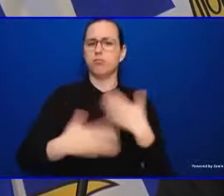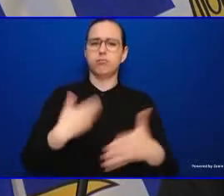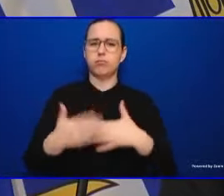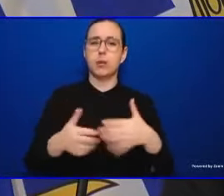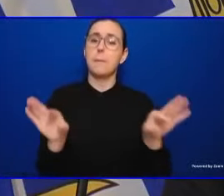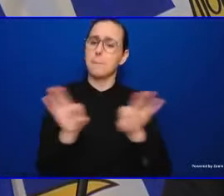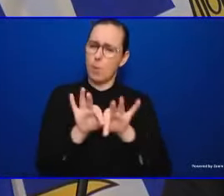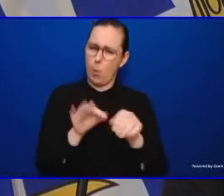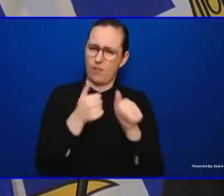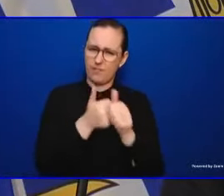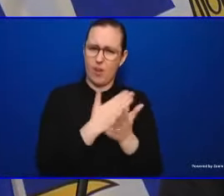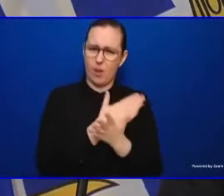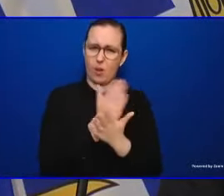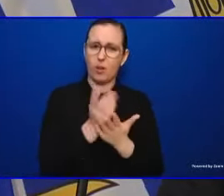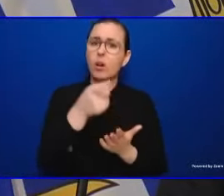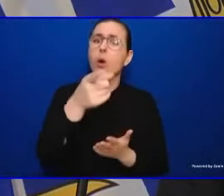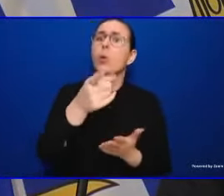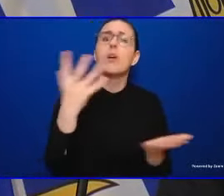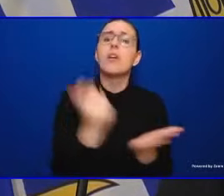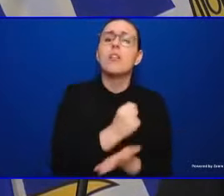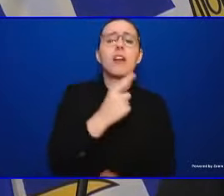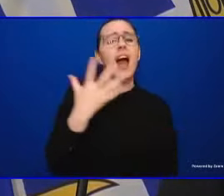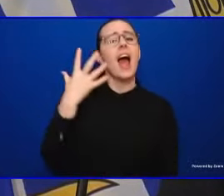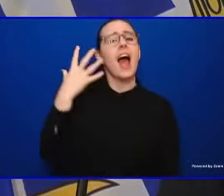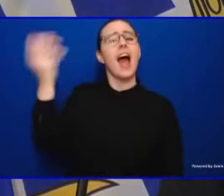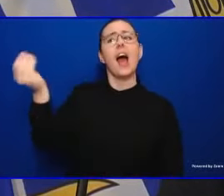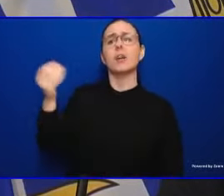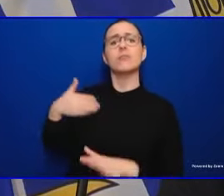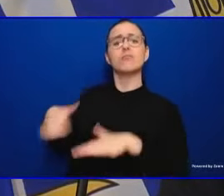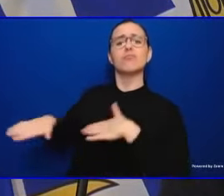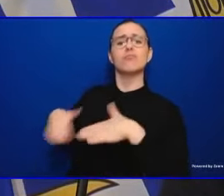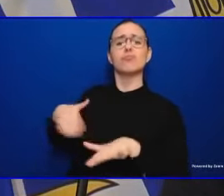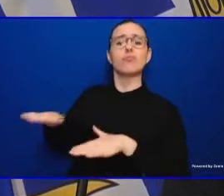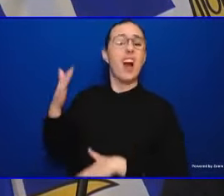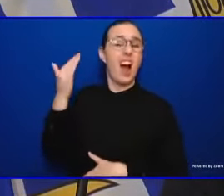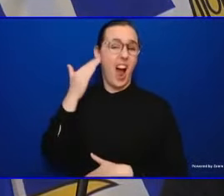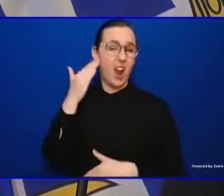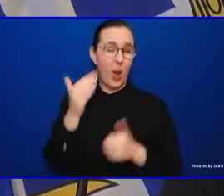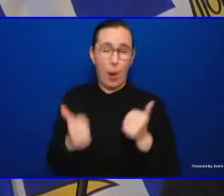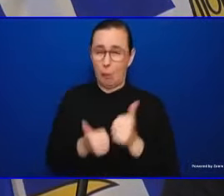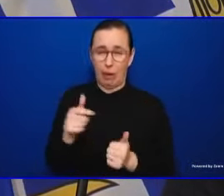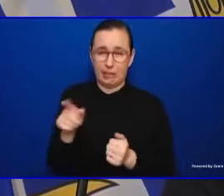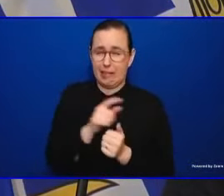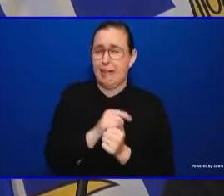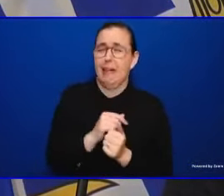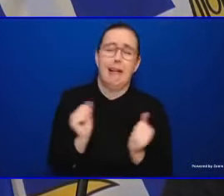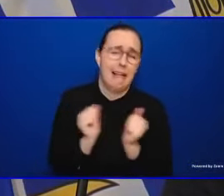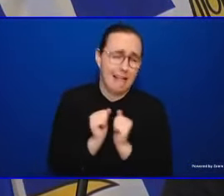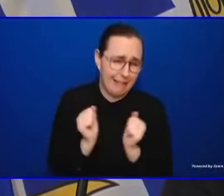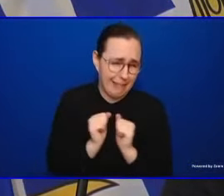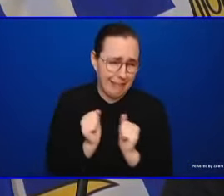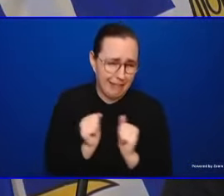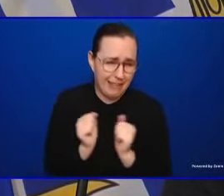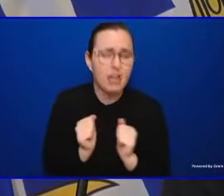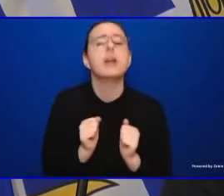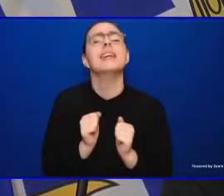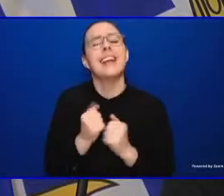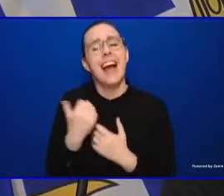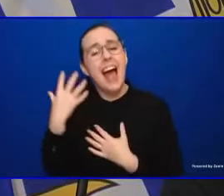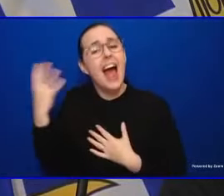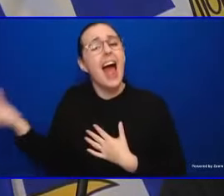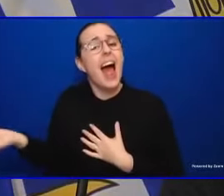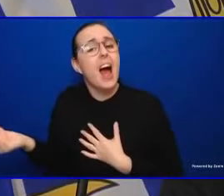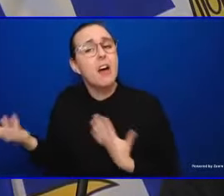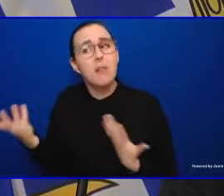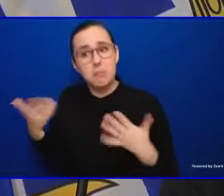places, but go outside, go for a walk, or call a friend, calls a person you haven't talked to